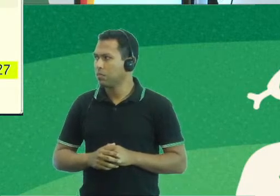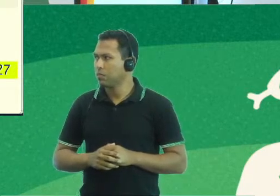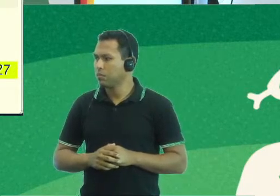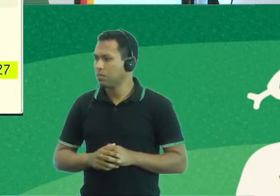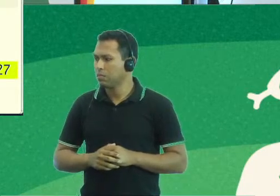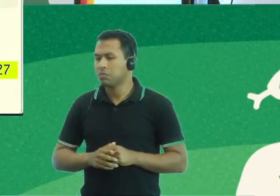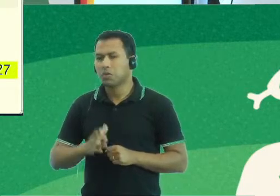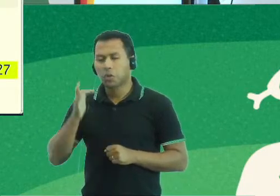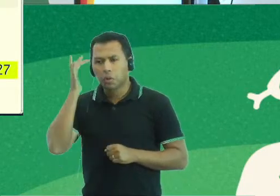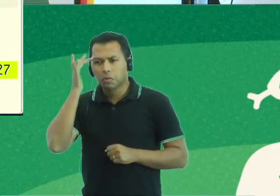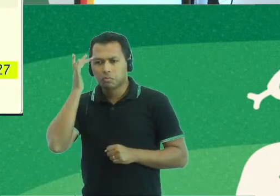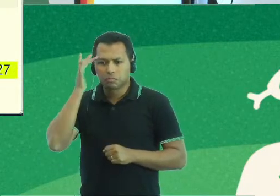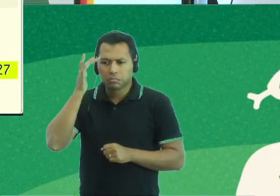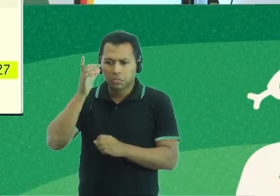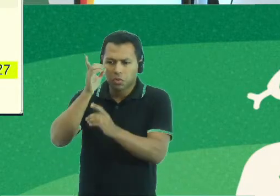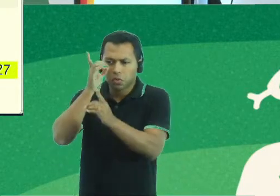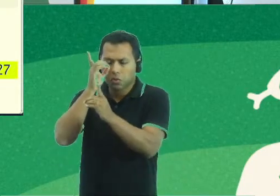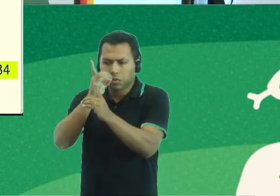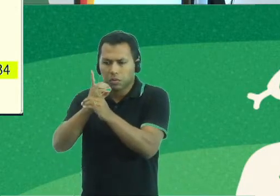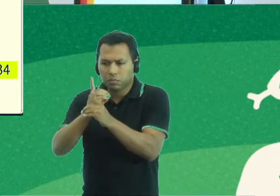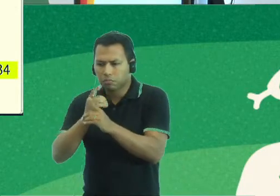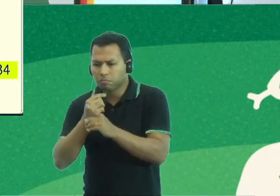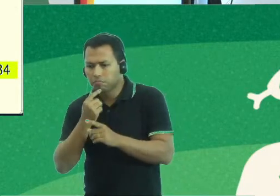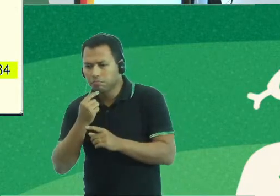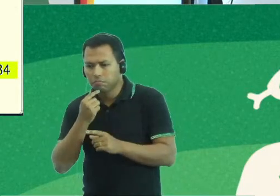Yeah, let me double check this then.